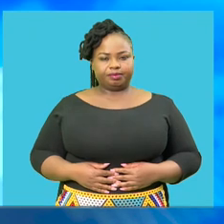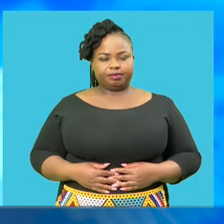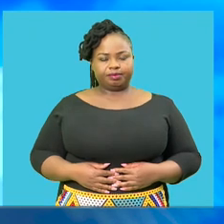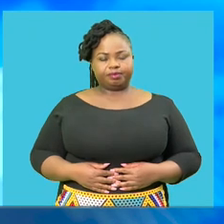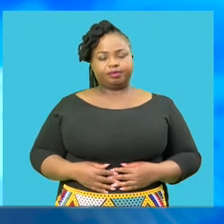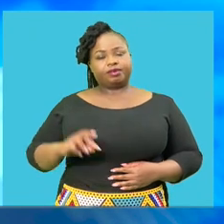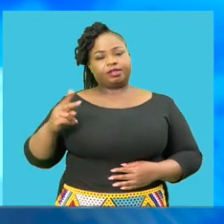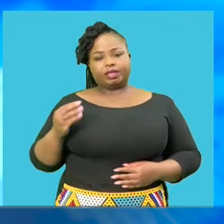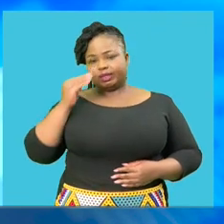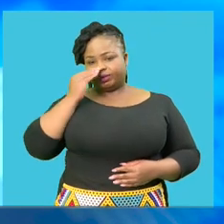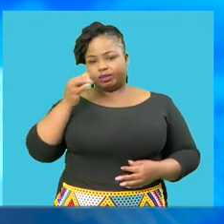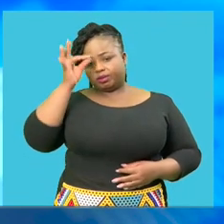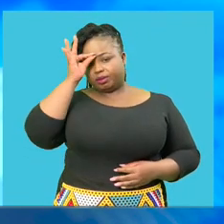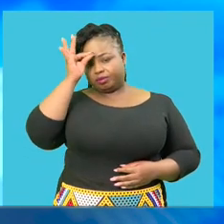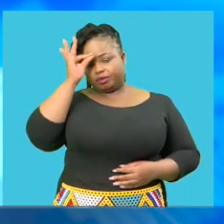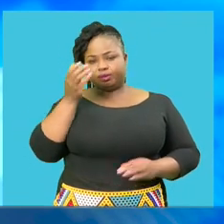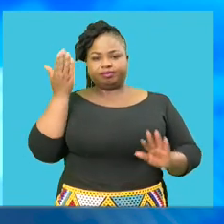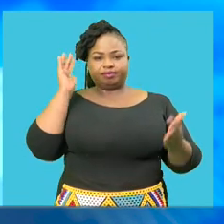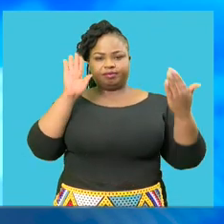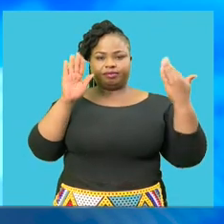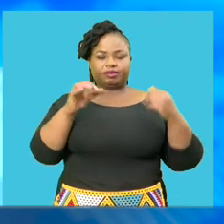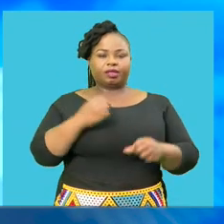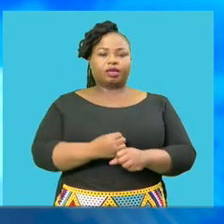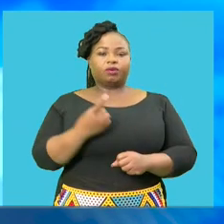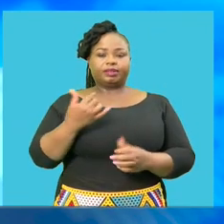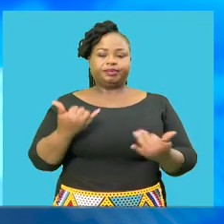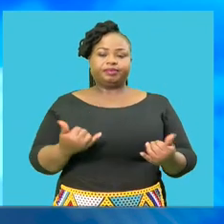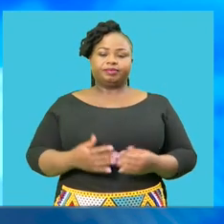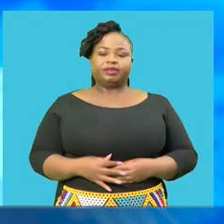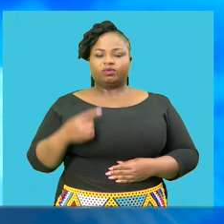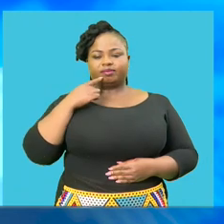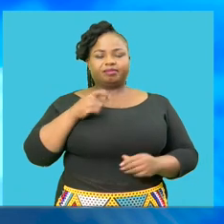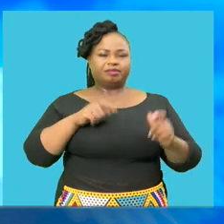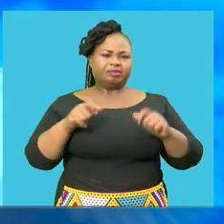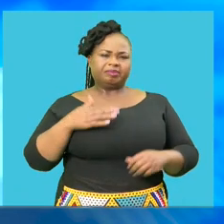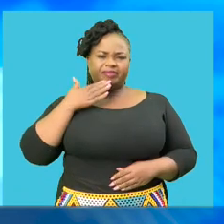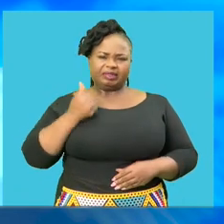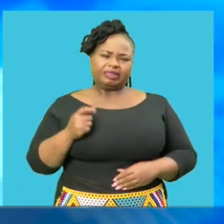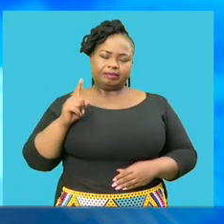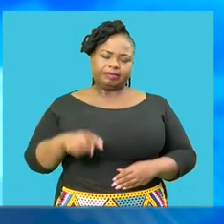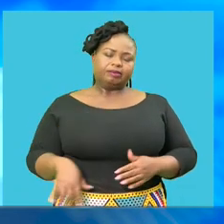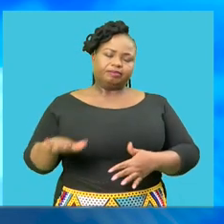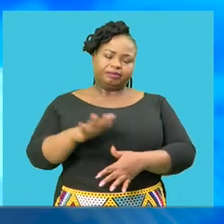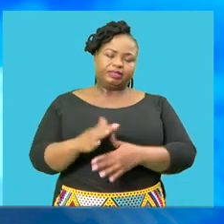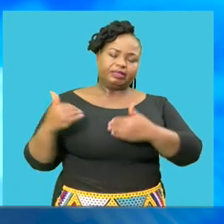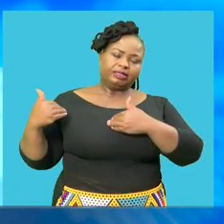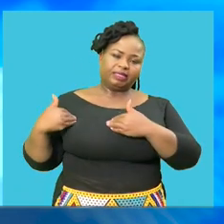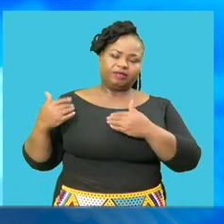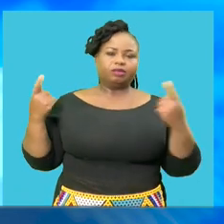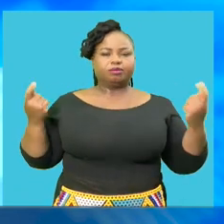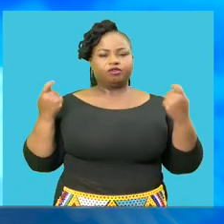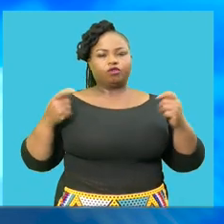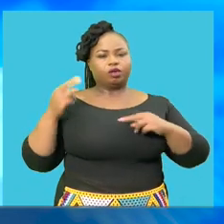Kwele nye ikala ama polisa eze ndle la kwe ponde la se khaudini abongo zabemi ukubaba beke pambile ukusele kukumi pyozo